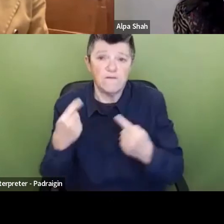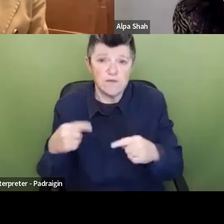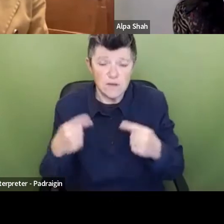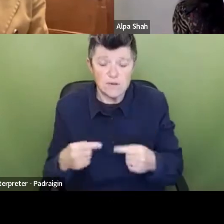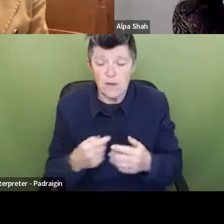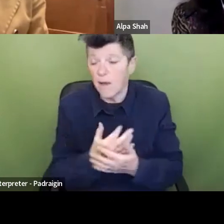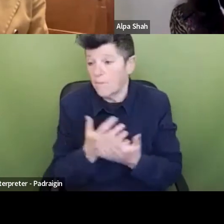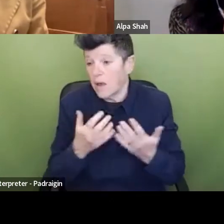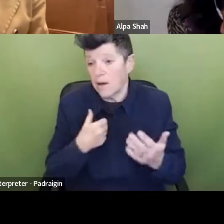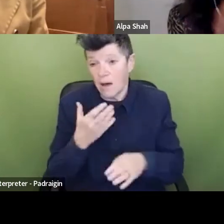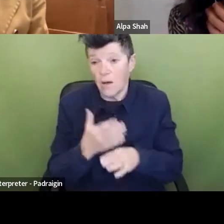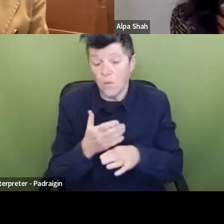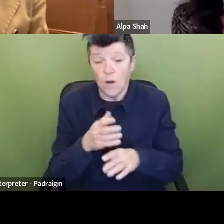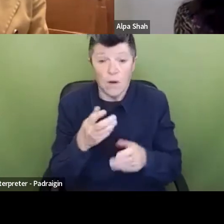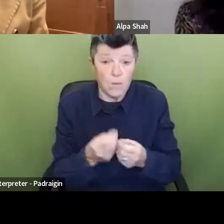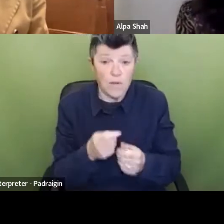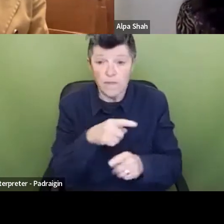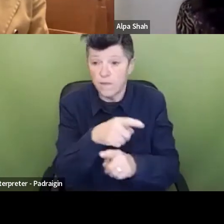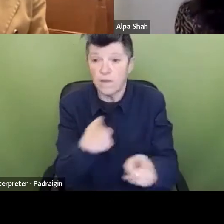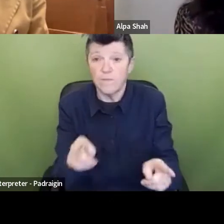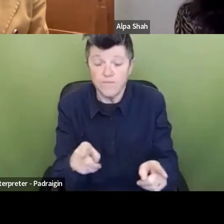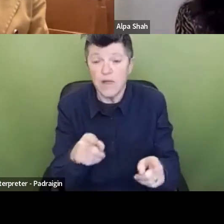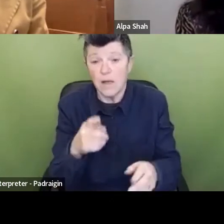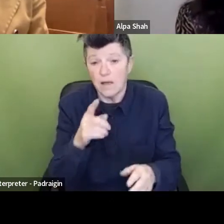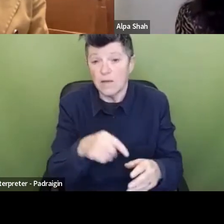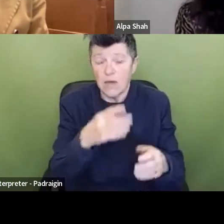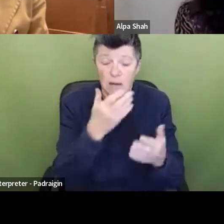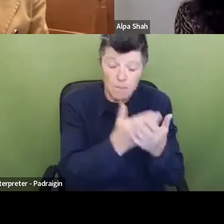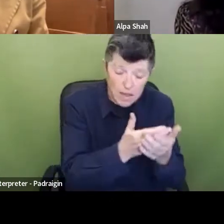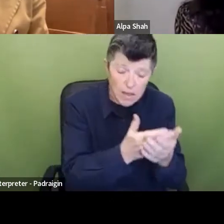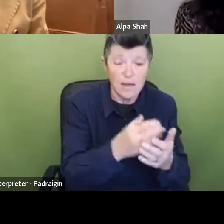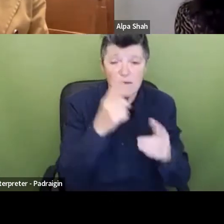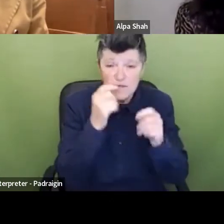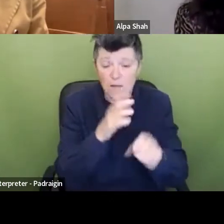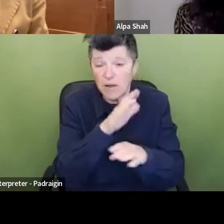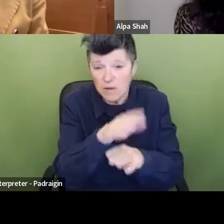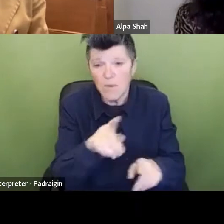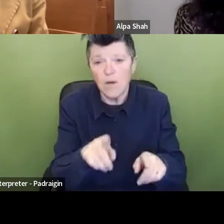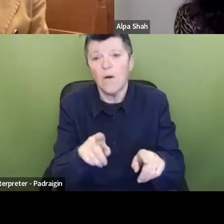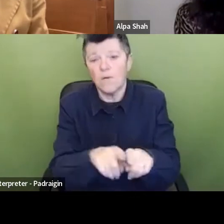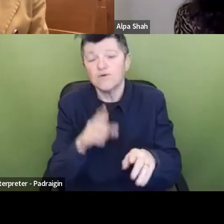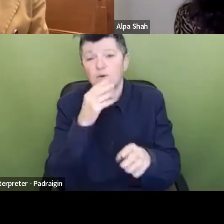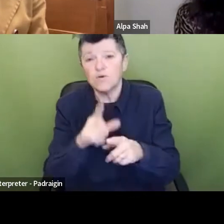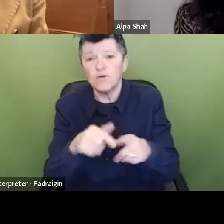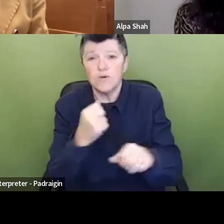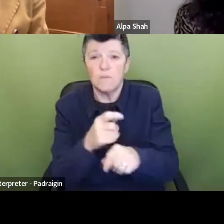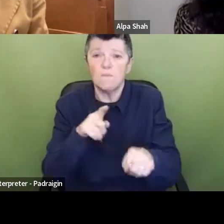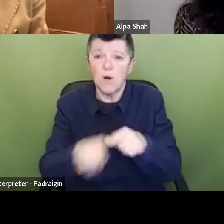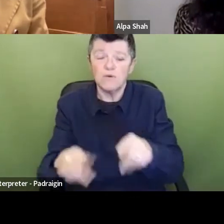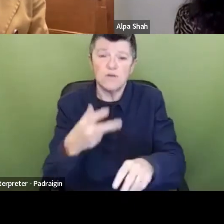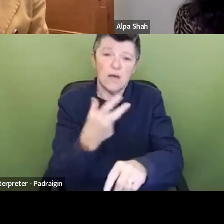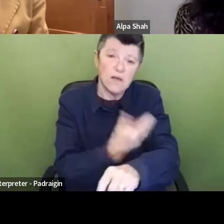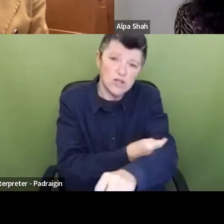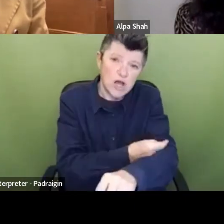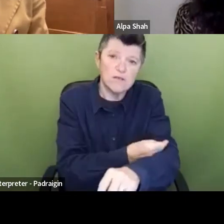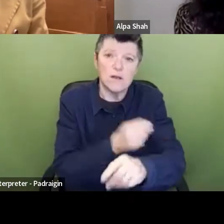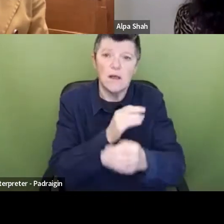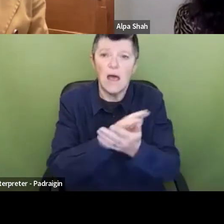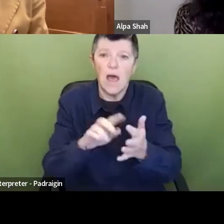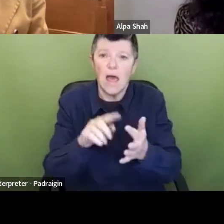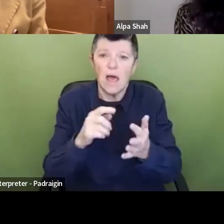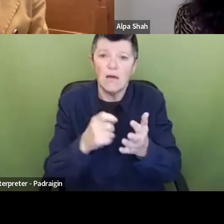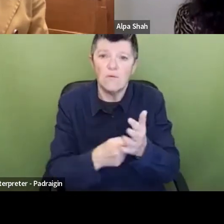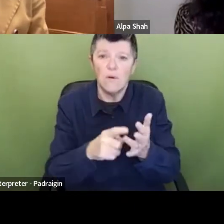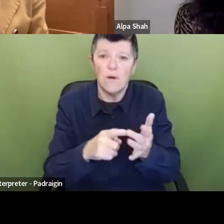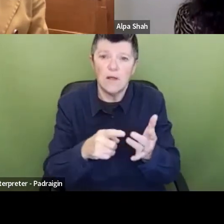with were not only sleeping outside and begging, they were also using drugs, mostly injecting drugs, mostly heroin, sometimes various different